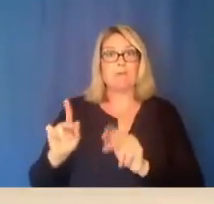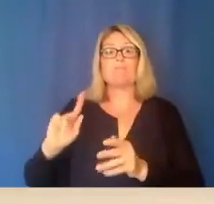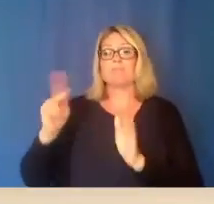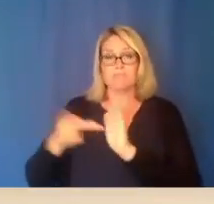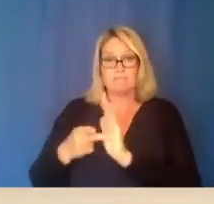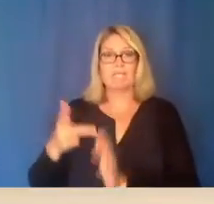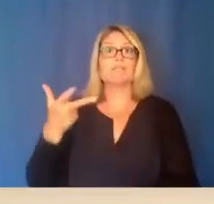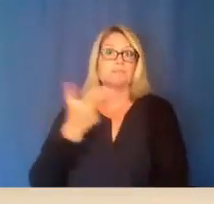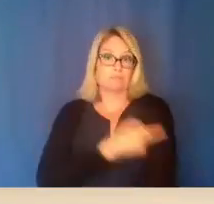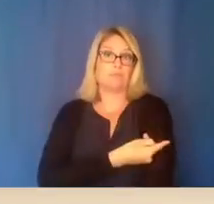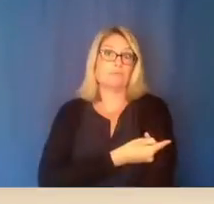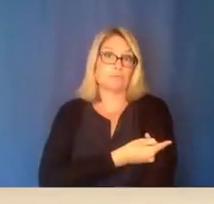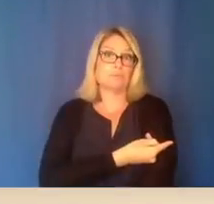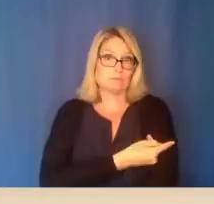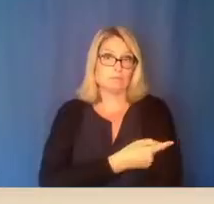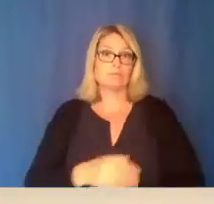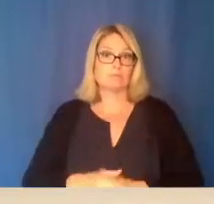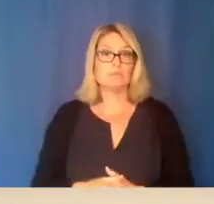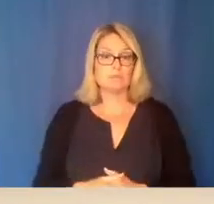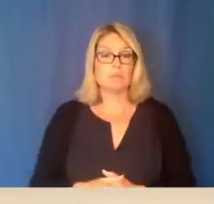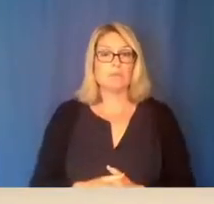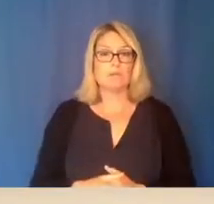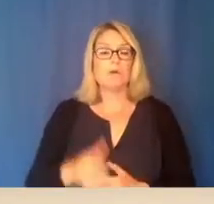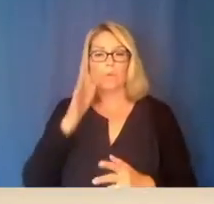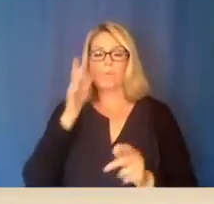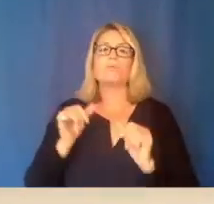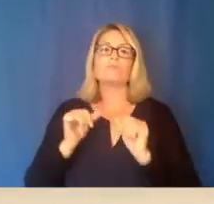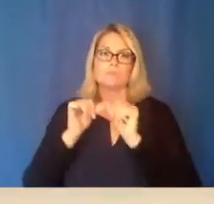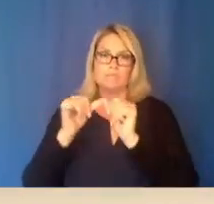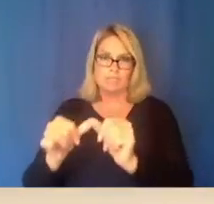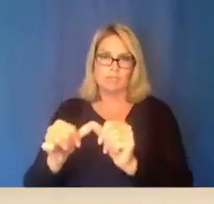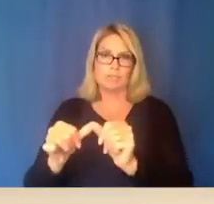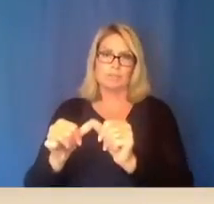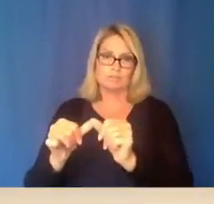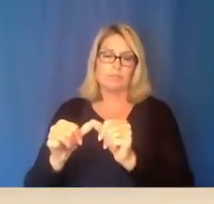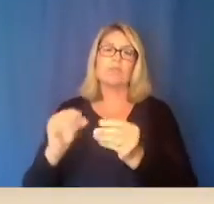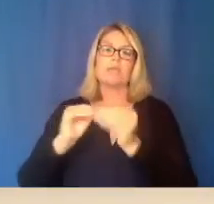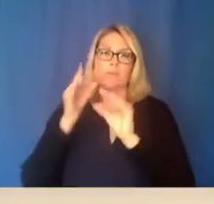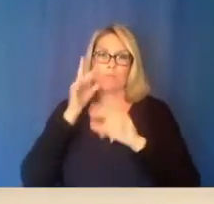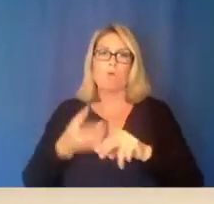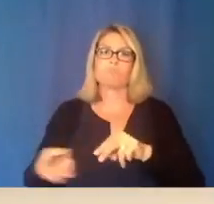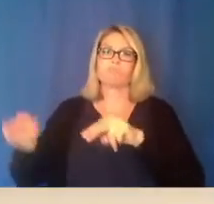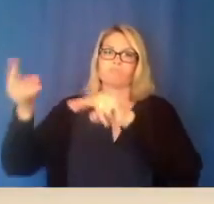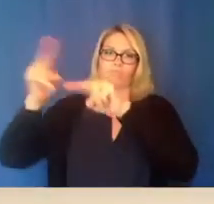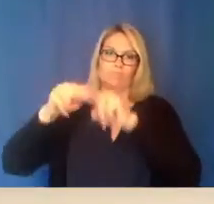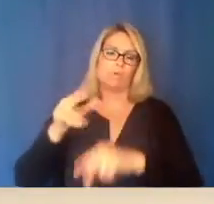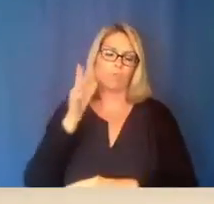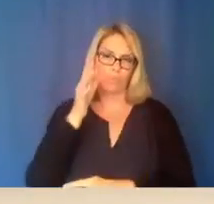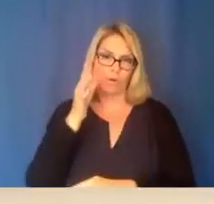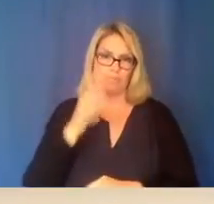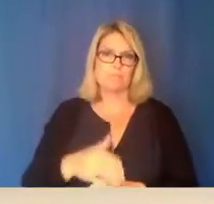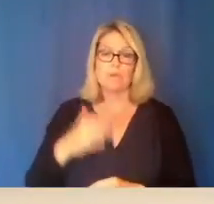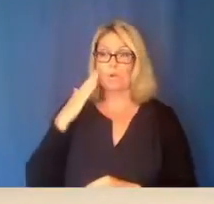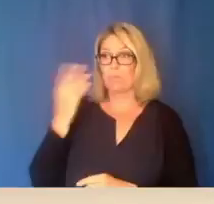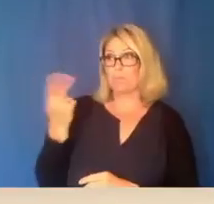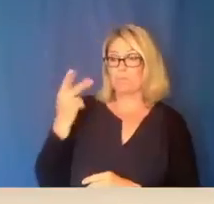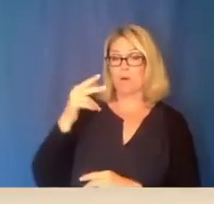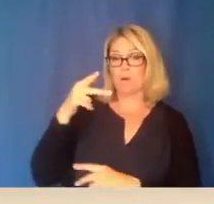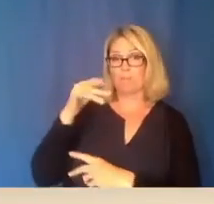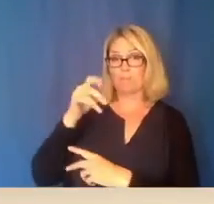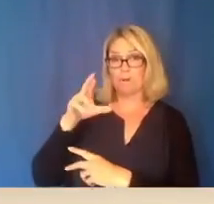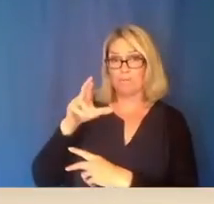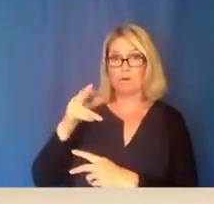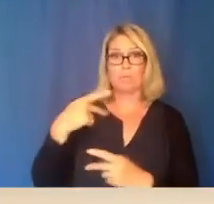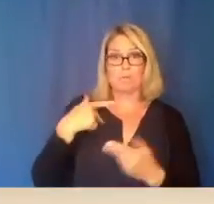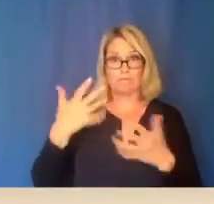is going to continue to jump fairly dramatically. I know the Premier and I both had a chance to